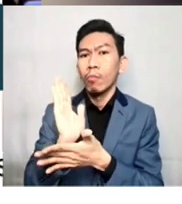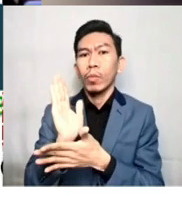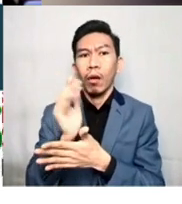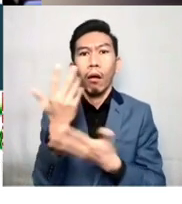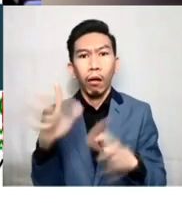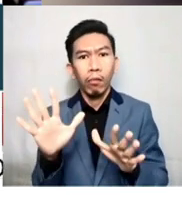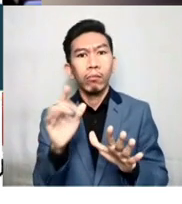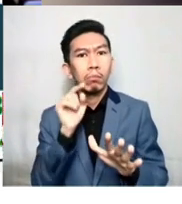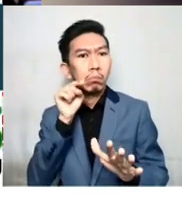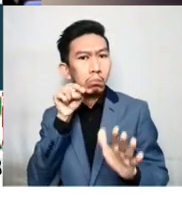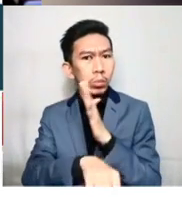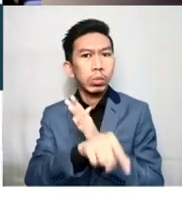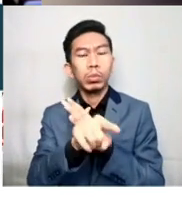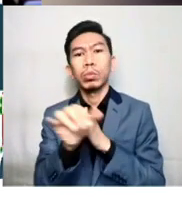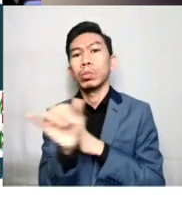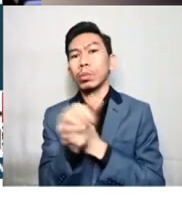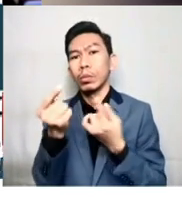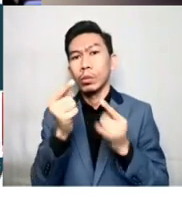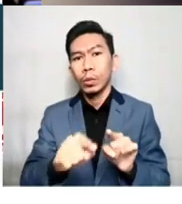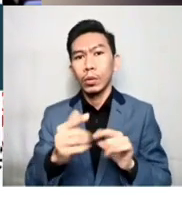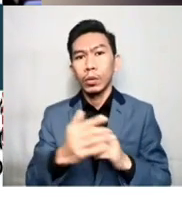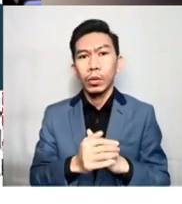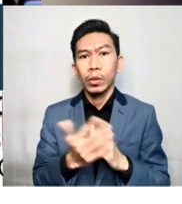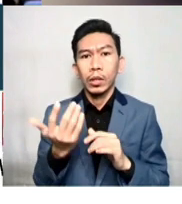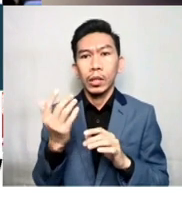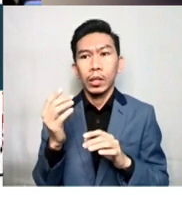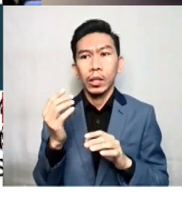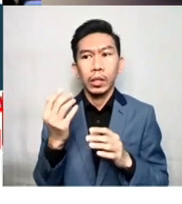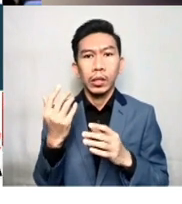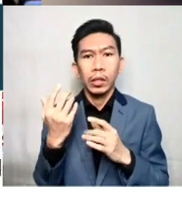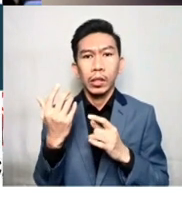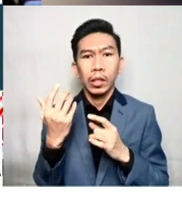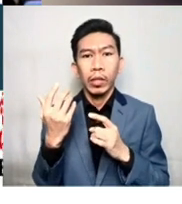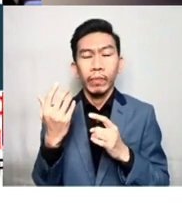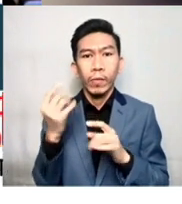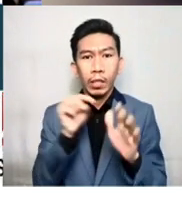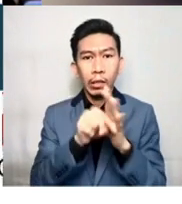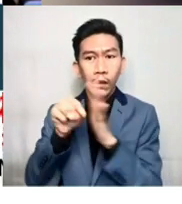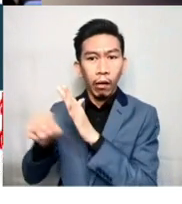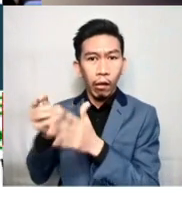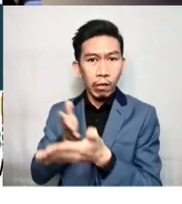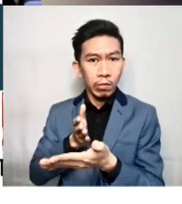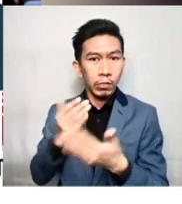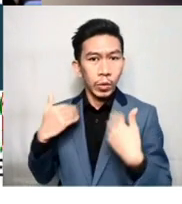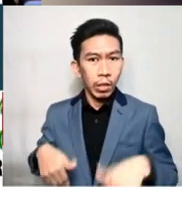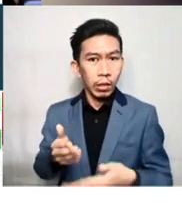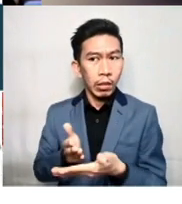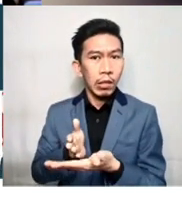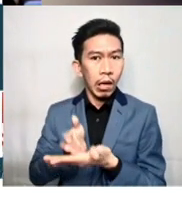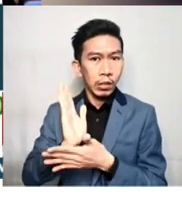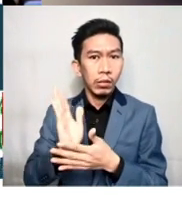what we're saying is that the killings of human rights defenders alongside the killings in the name of the war on drugs have